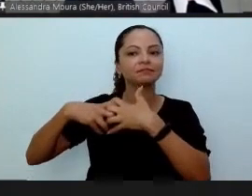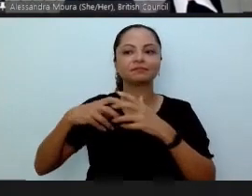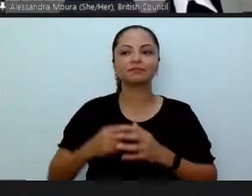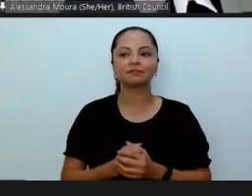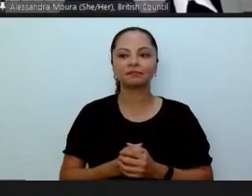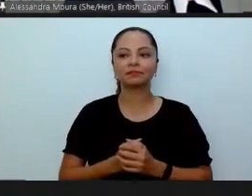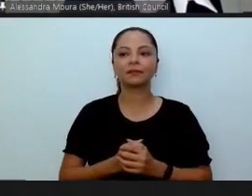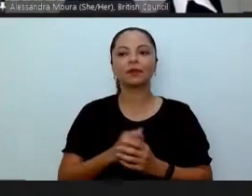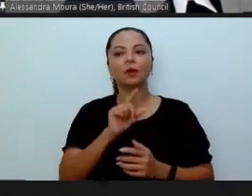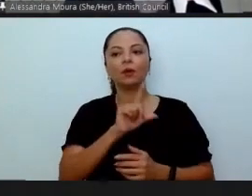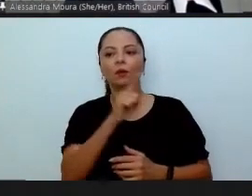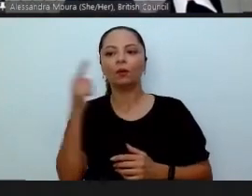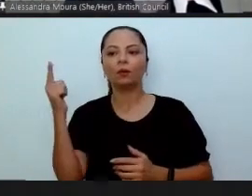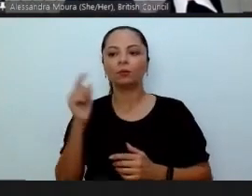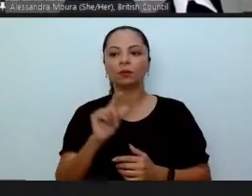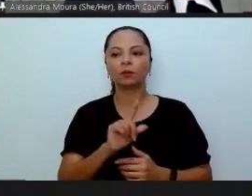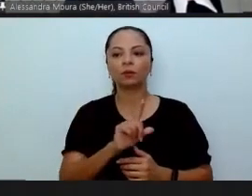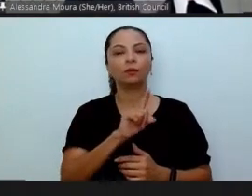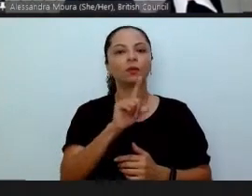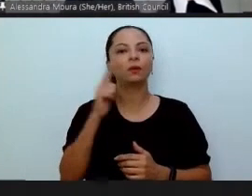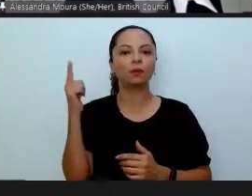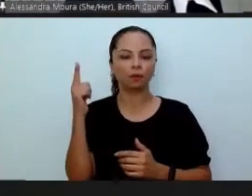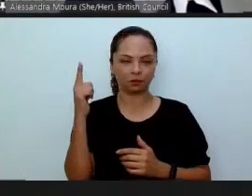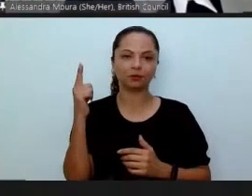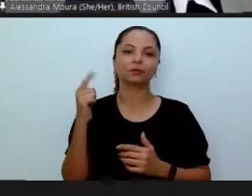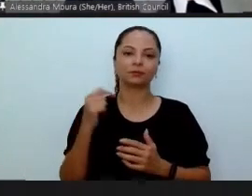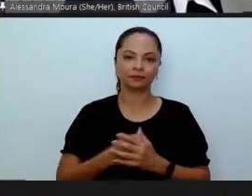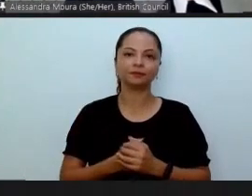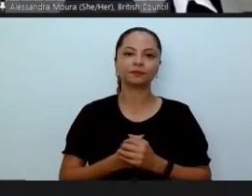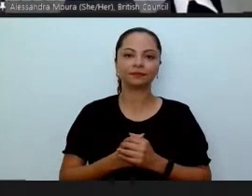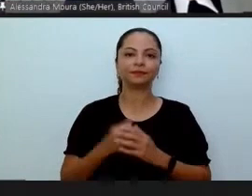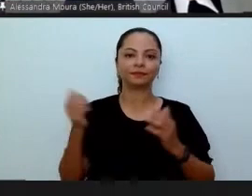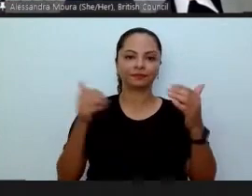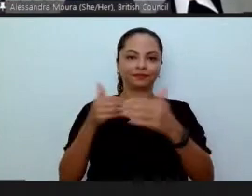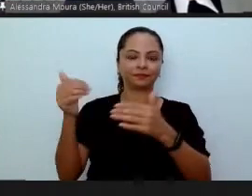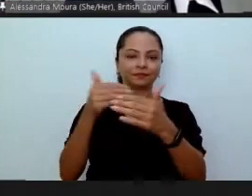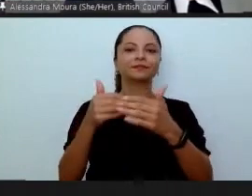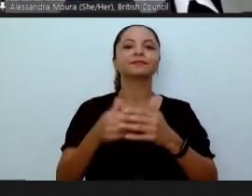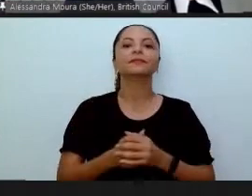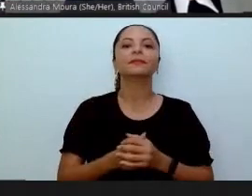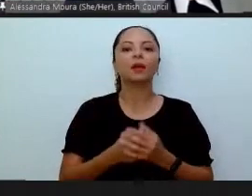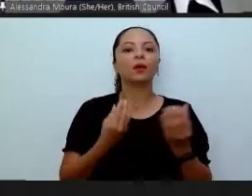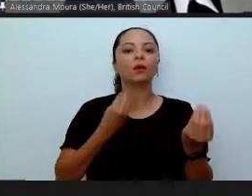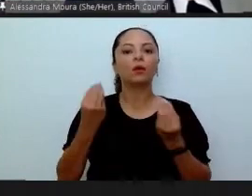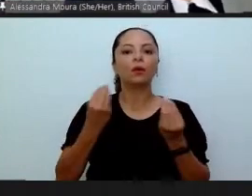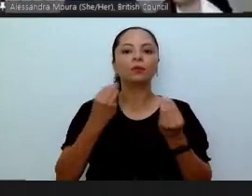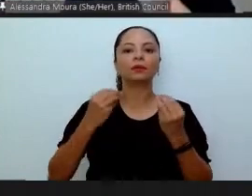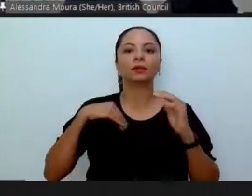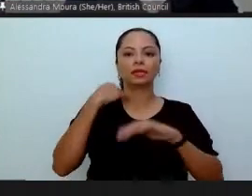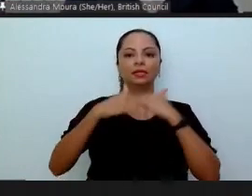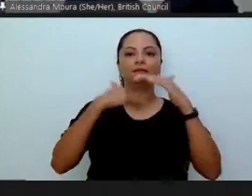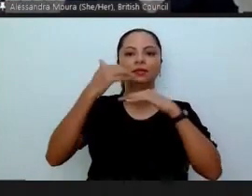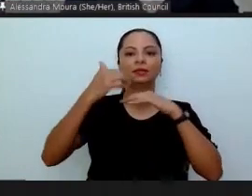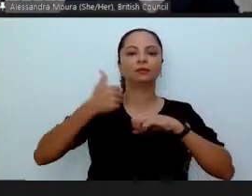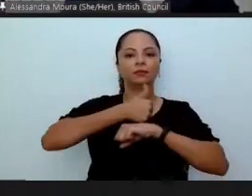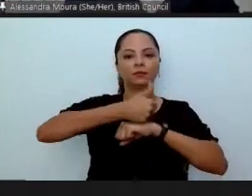So understanding professional development. Here are 3 statements about professional development from